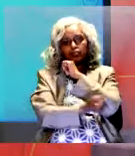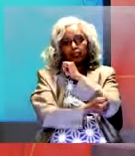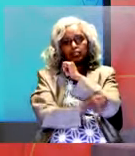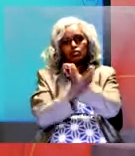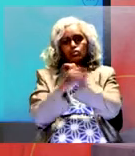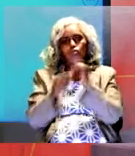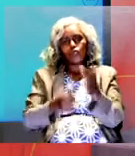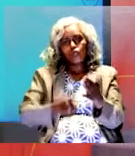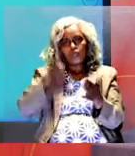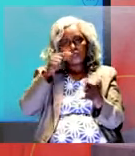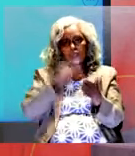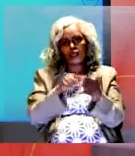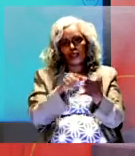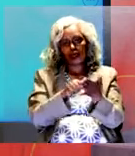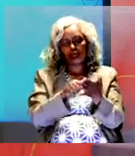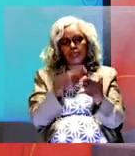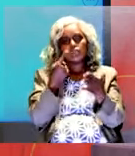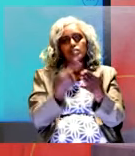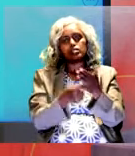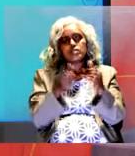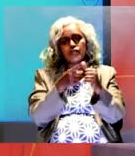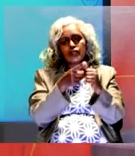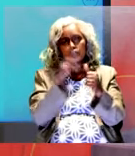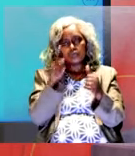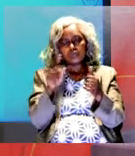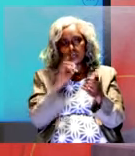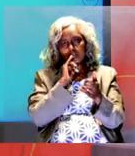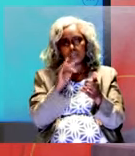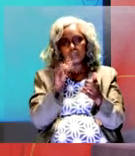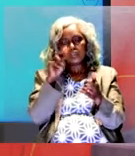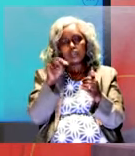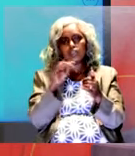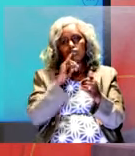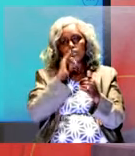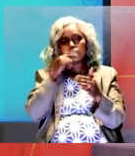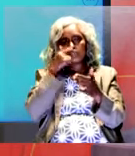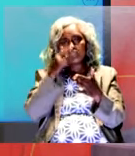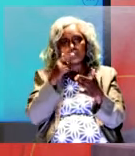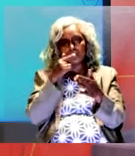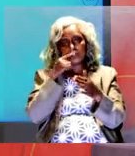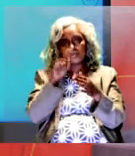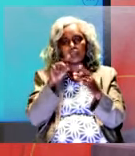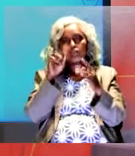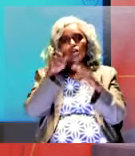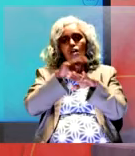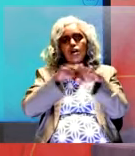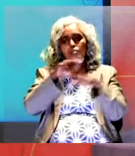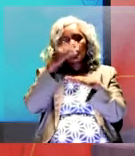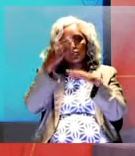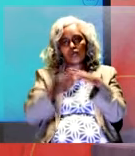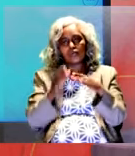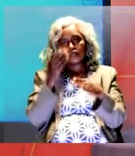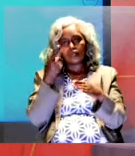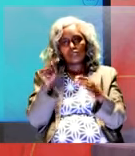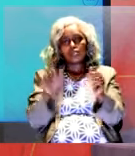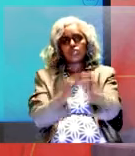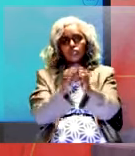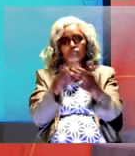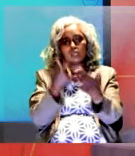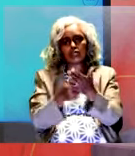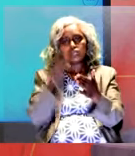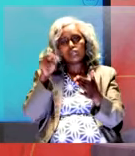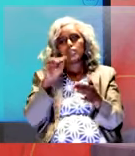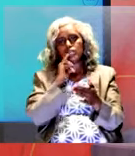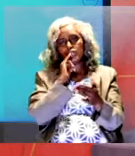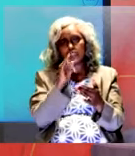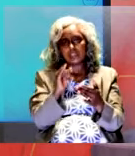core points. The first one is n is said to be an upper bound of a sequence if this